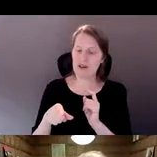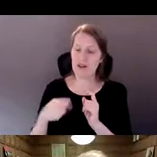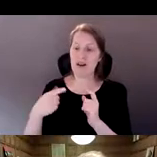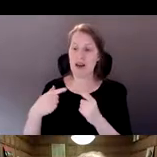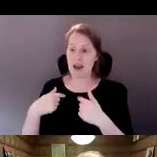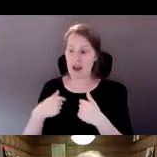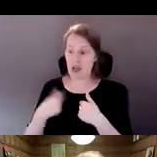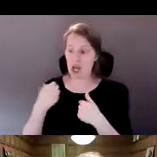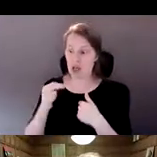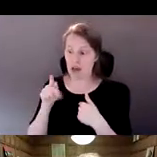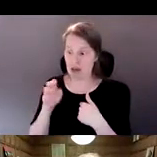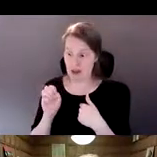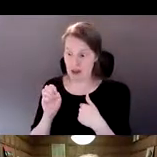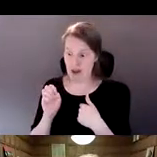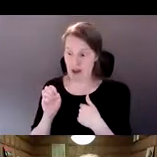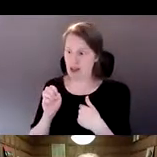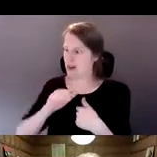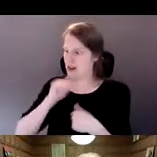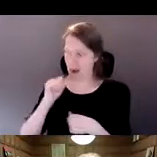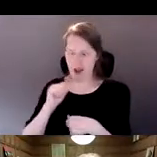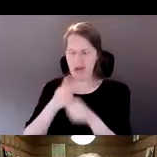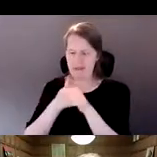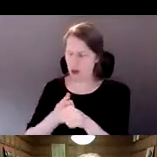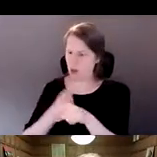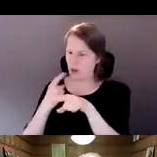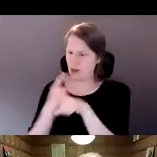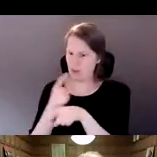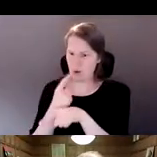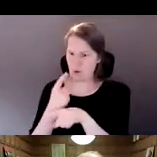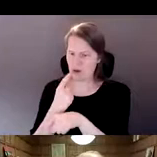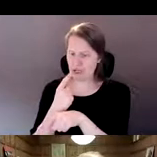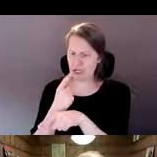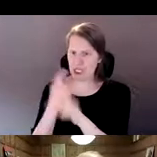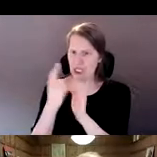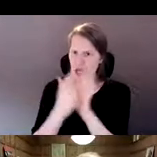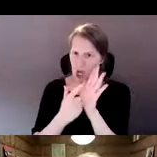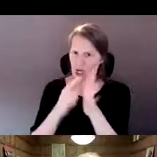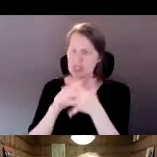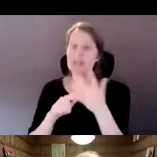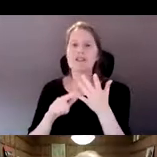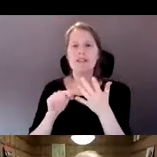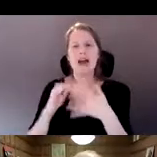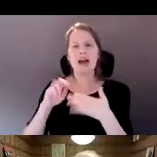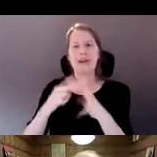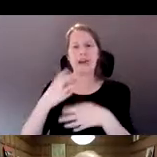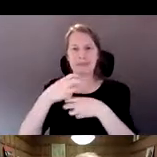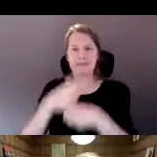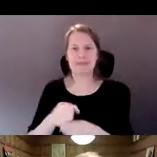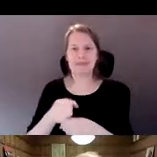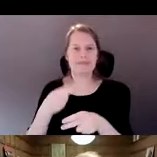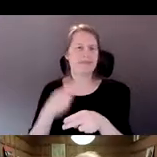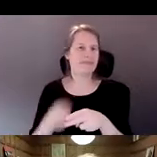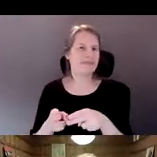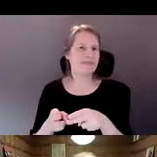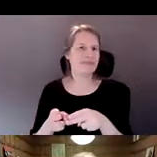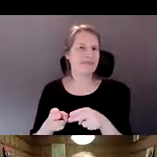convert's inappropriate relation to the laws and customs of a tradition became shorthand for logic that could make sense